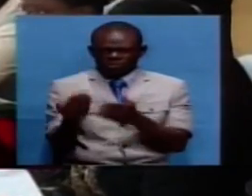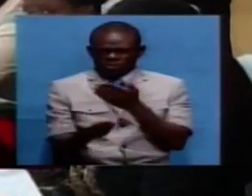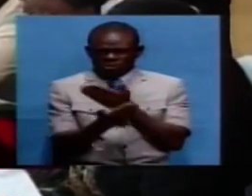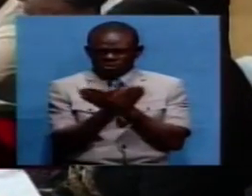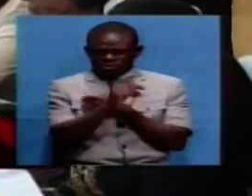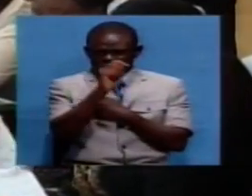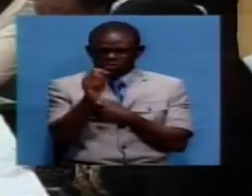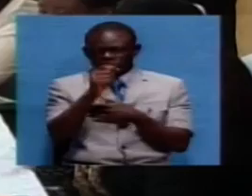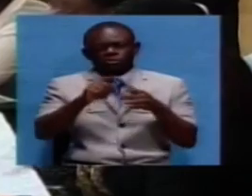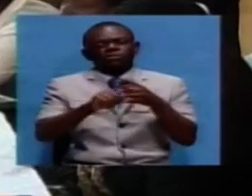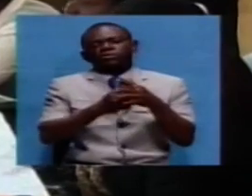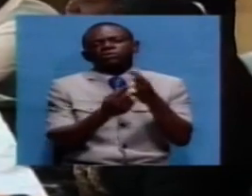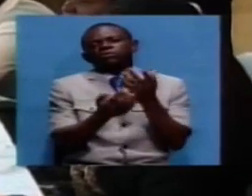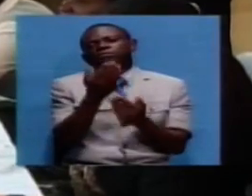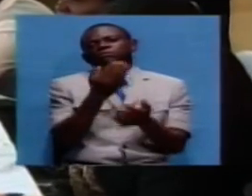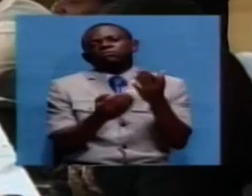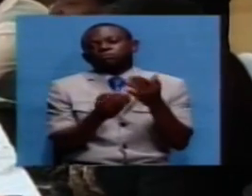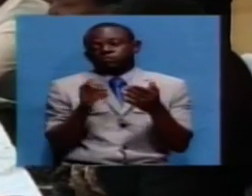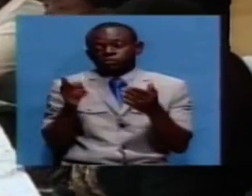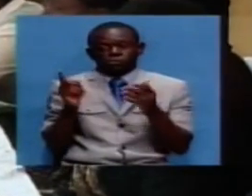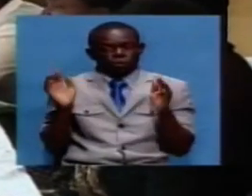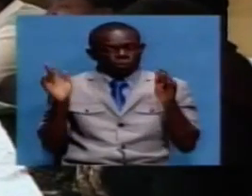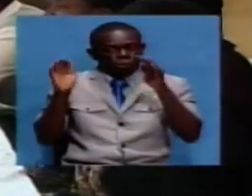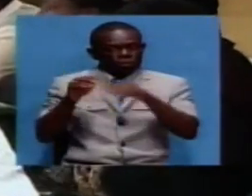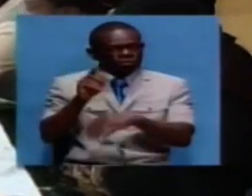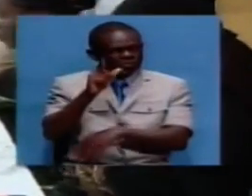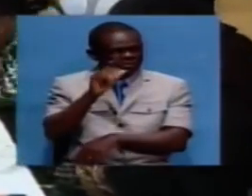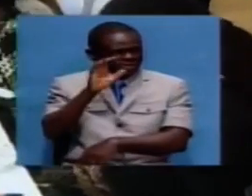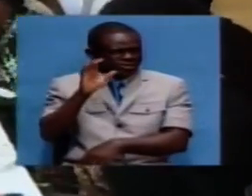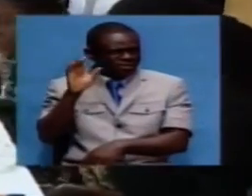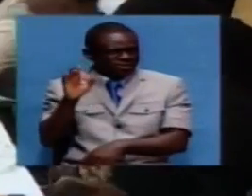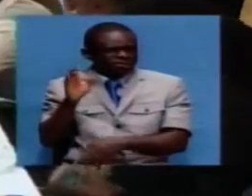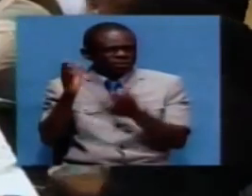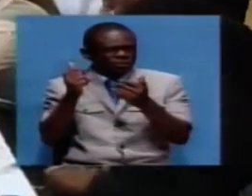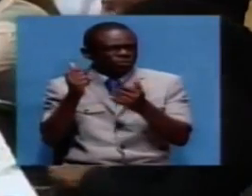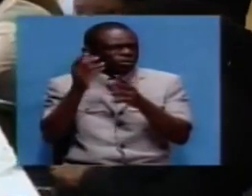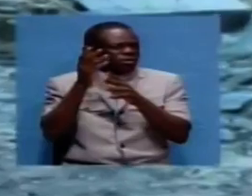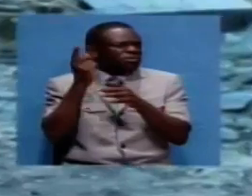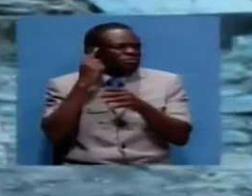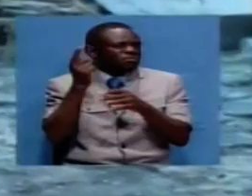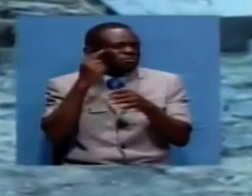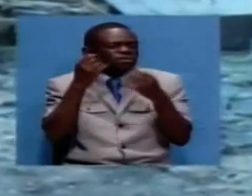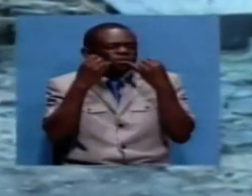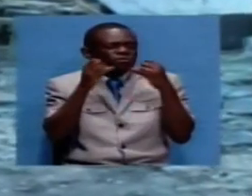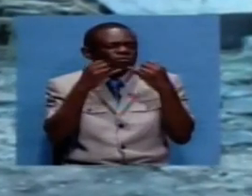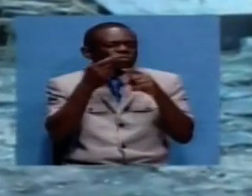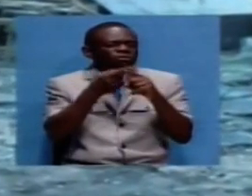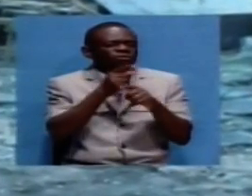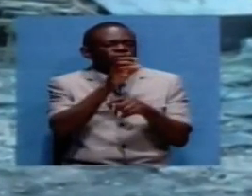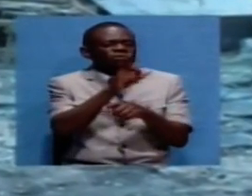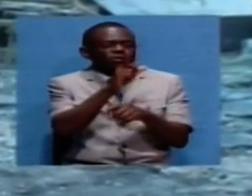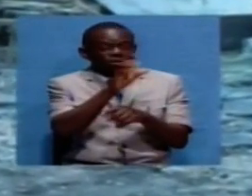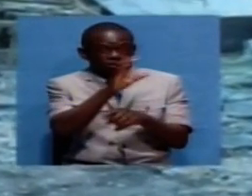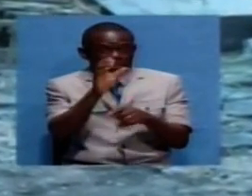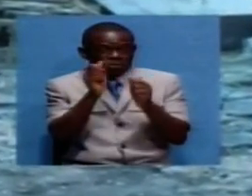avail information to the local authority and the Disaster Management and Mitigation Unit, who want to establish the value of property lost